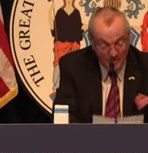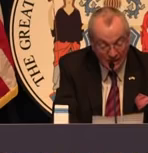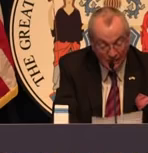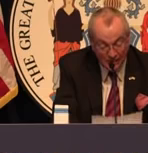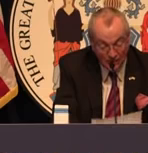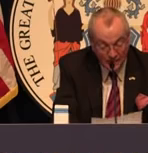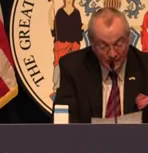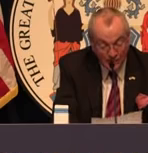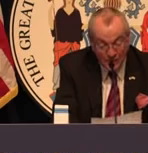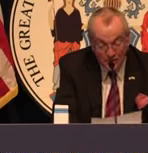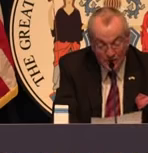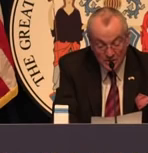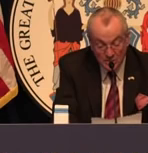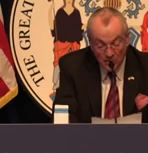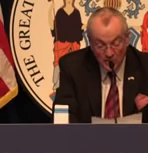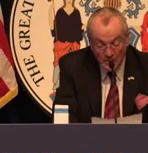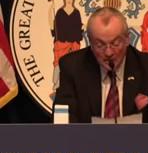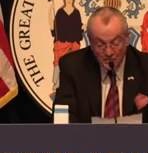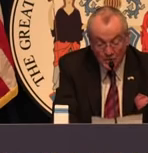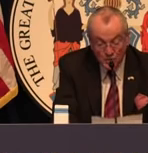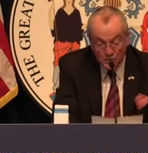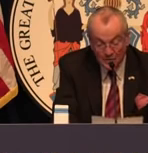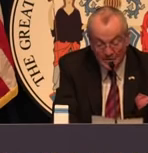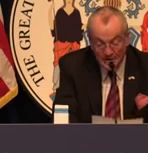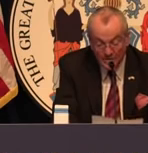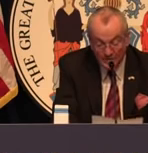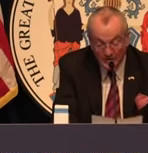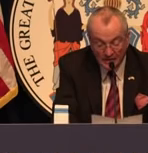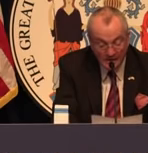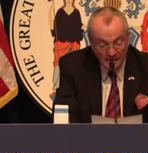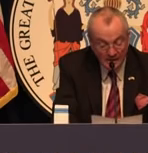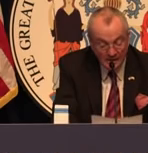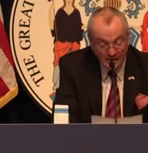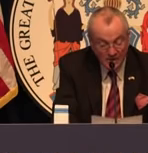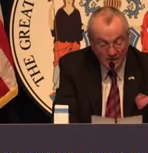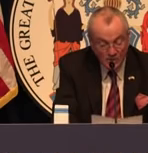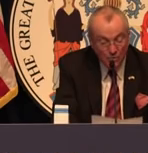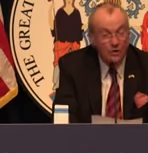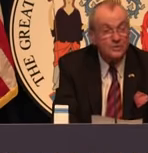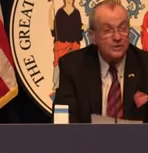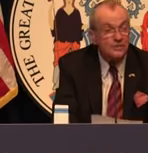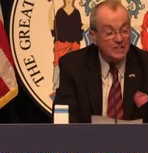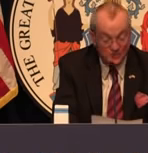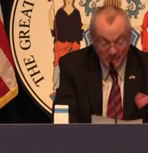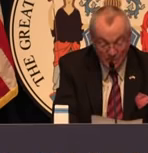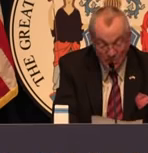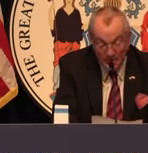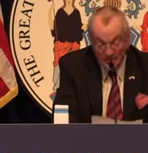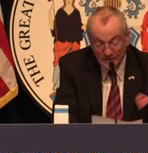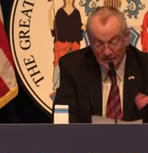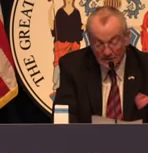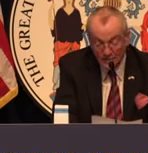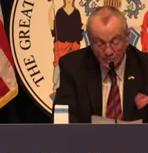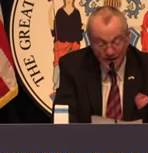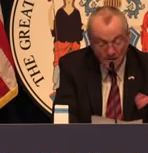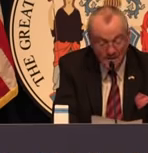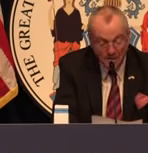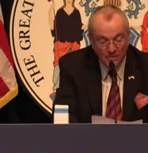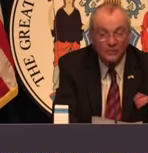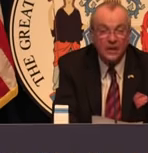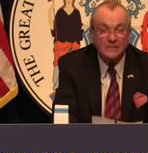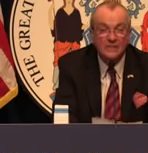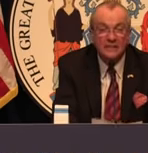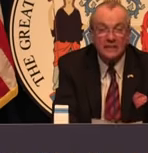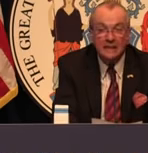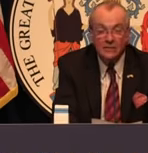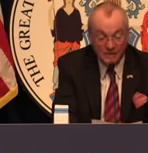a couple of days ago. Restaurants and bars will have to ensure that table seating individual groups are 6 feet apart, and they'll have to abide by a number